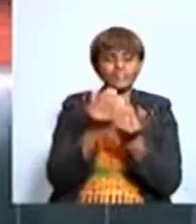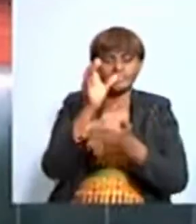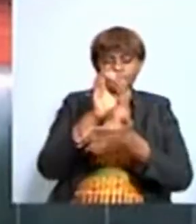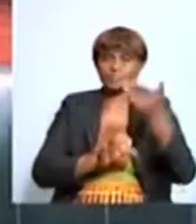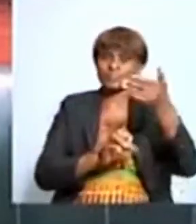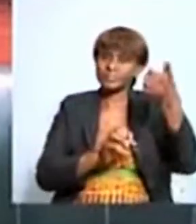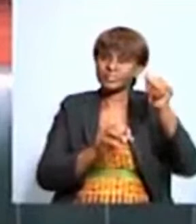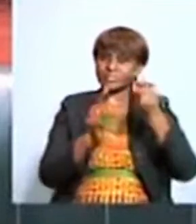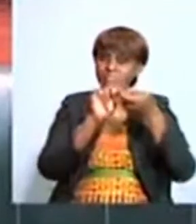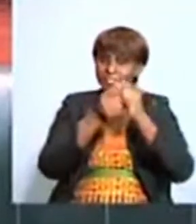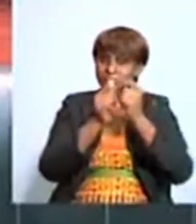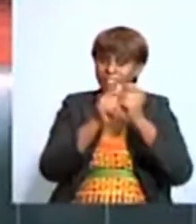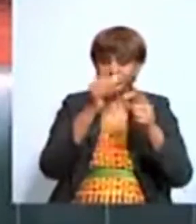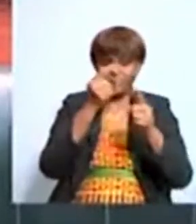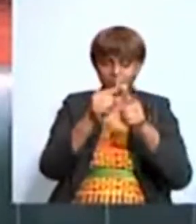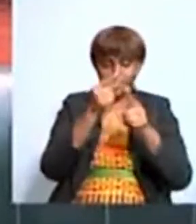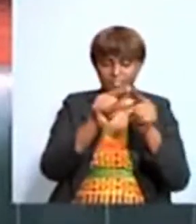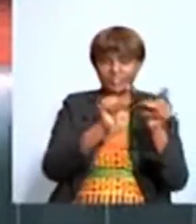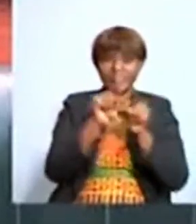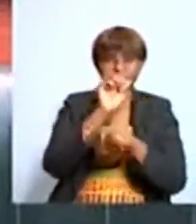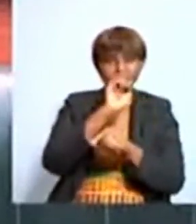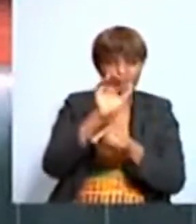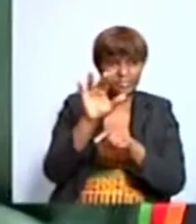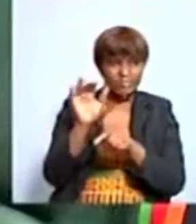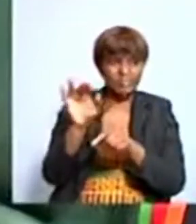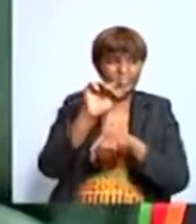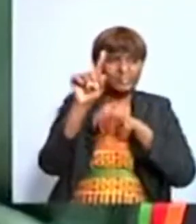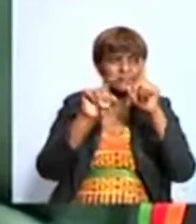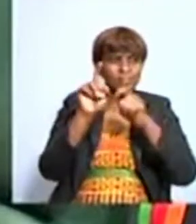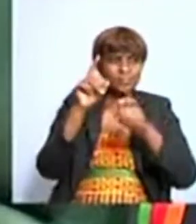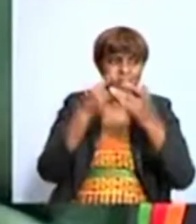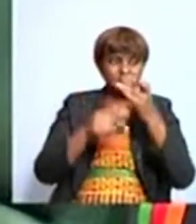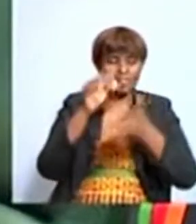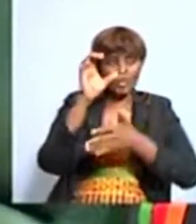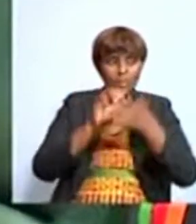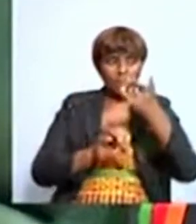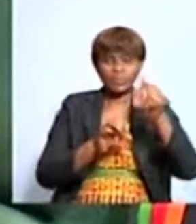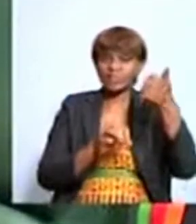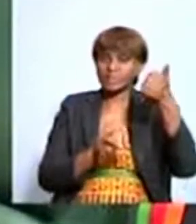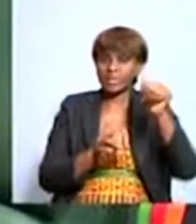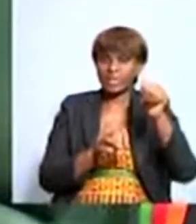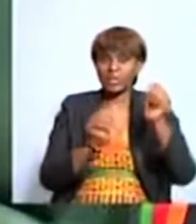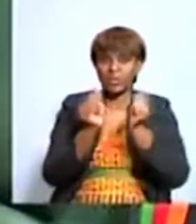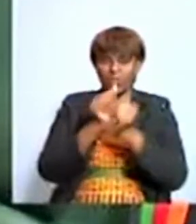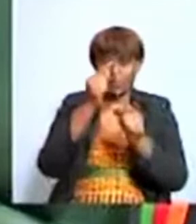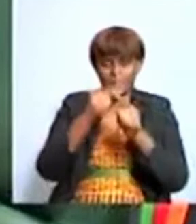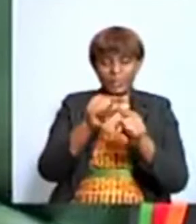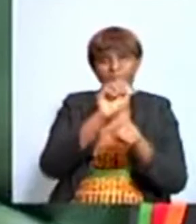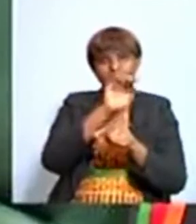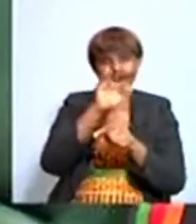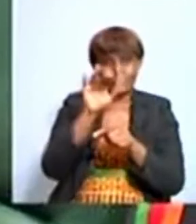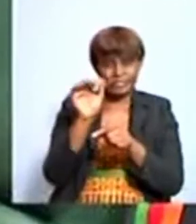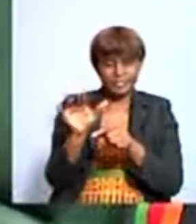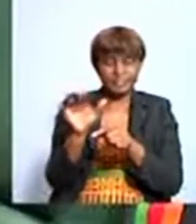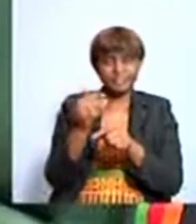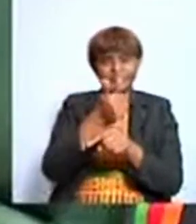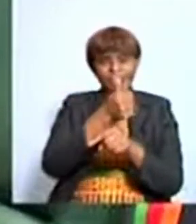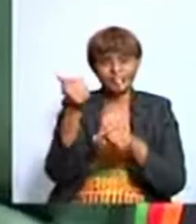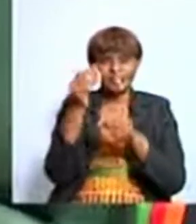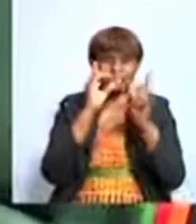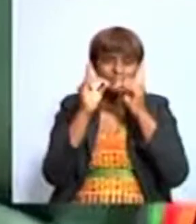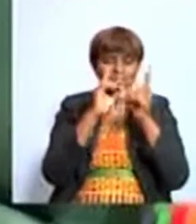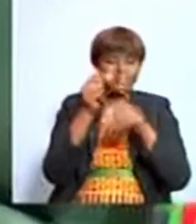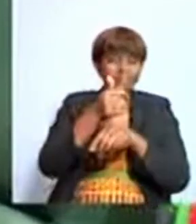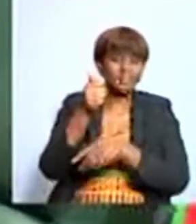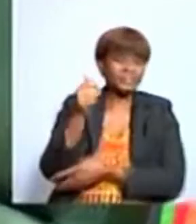10 be amended with words as circulated. The question is that Clause 10 be amended with words as circulated. Any debate,